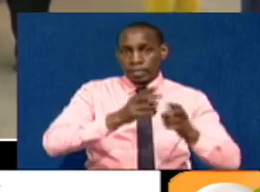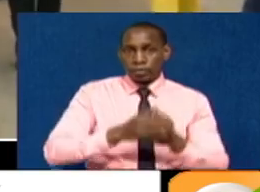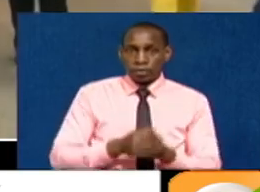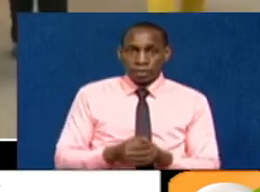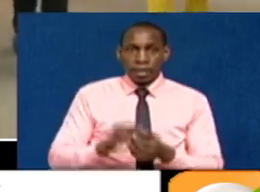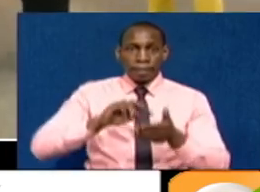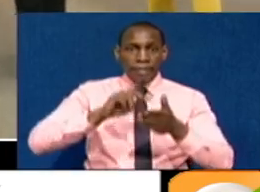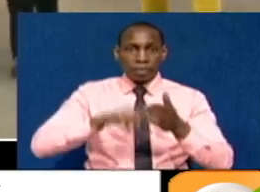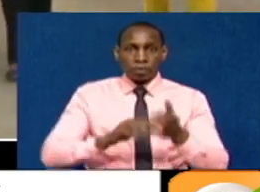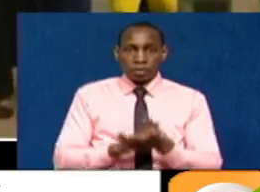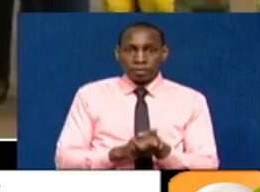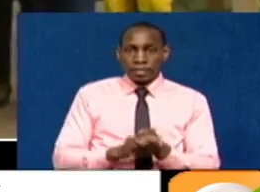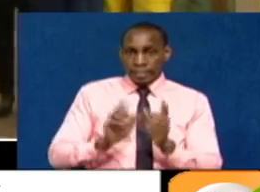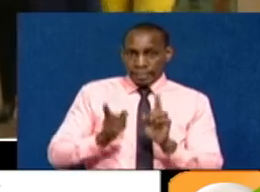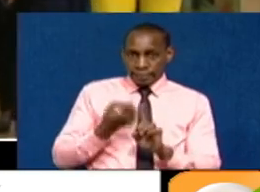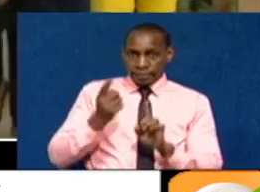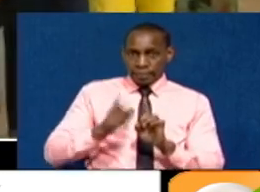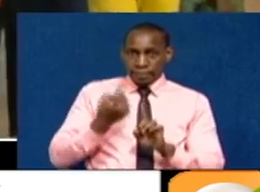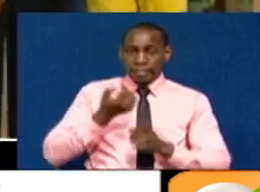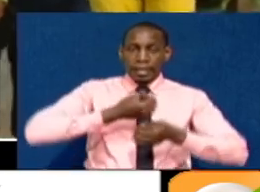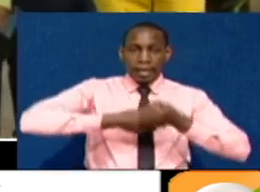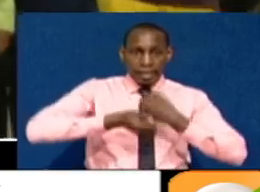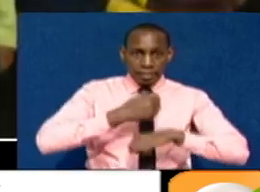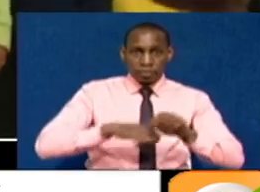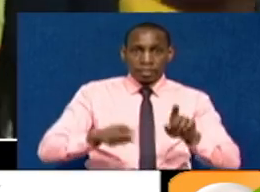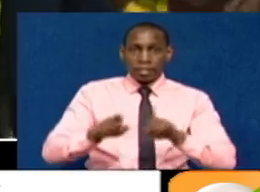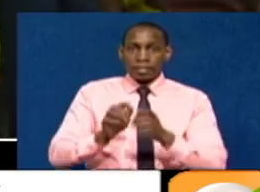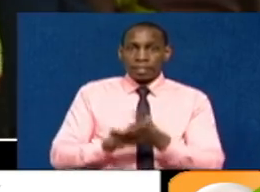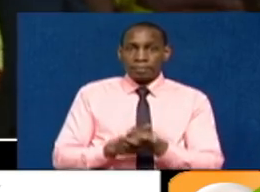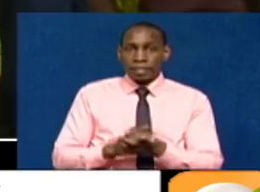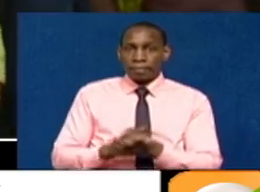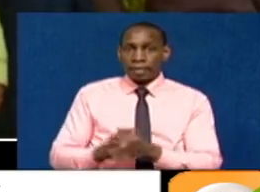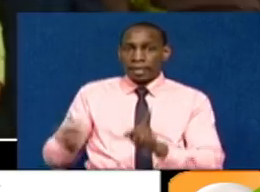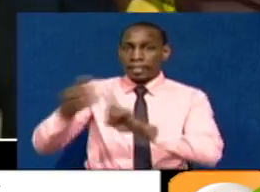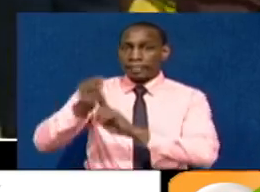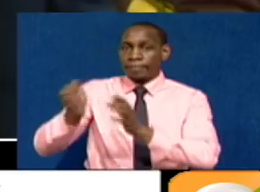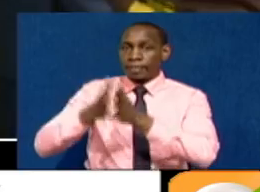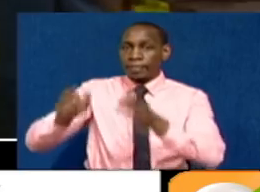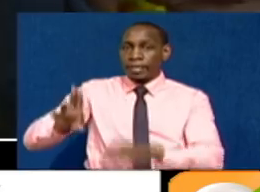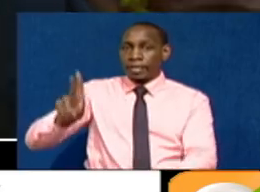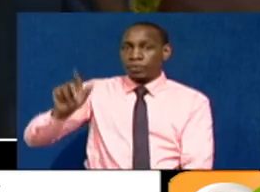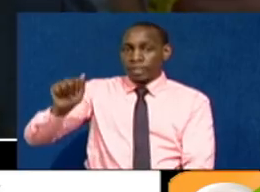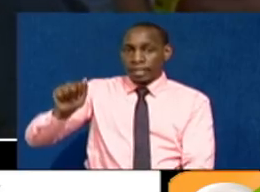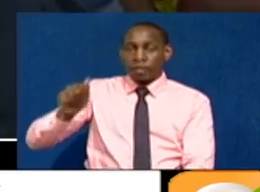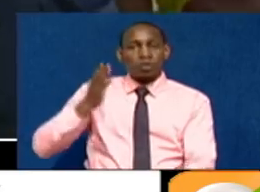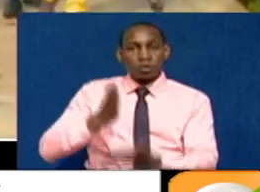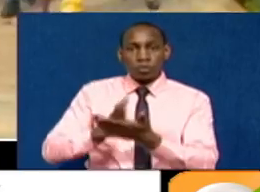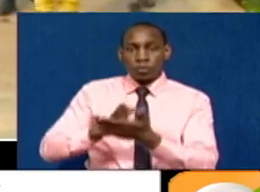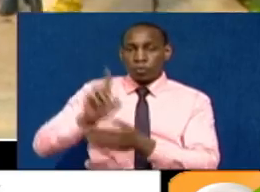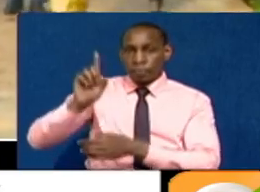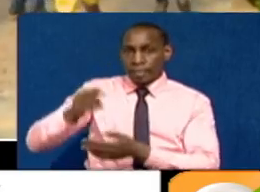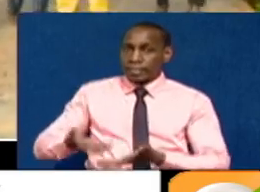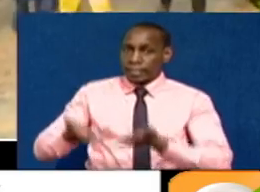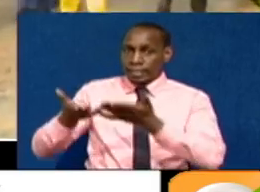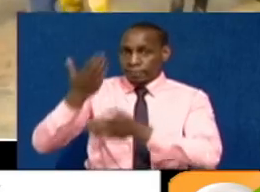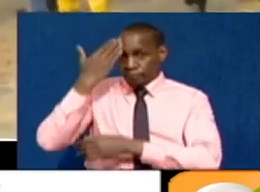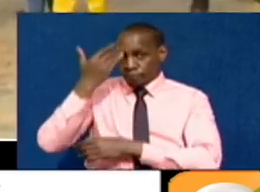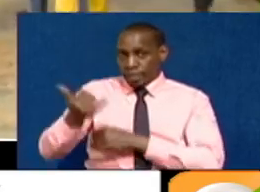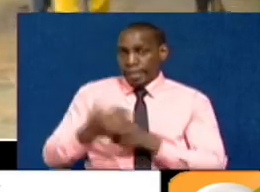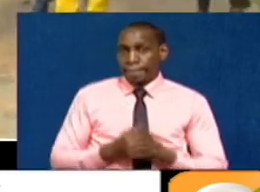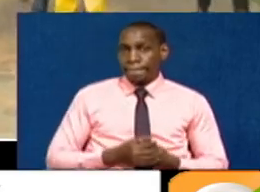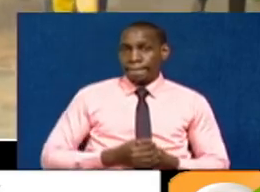So these are the preliminary stages, and a big score for UDA it must be given, because